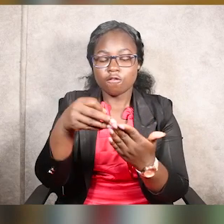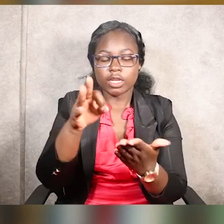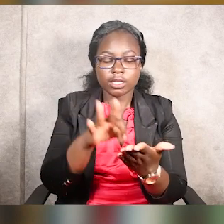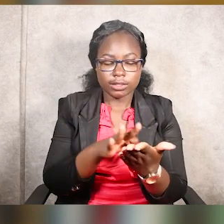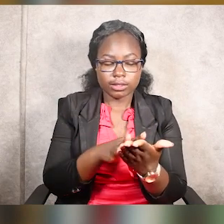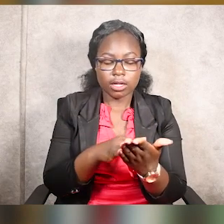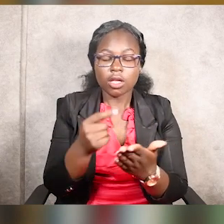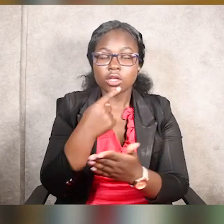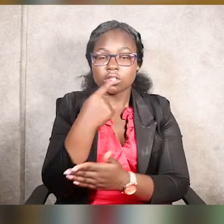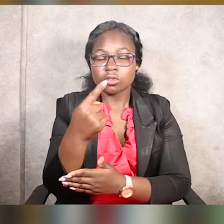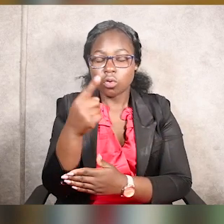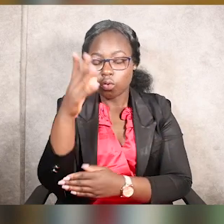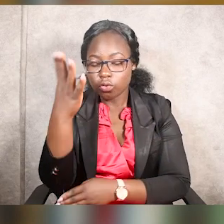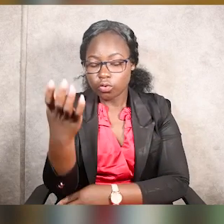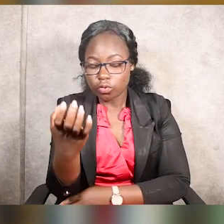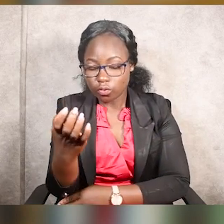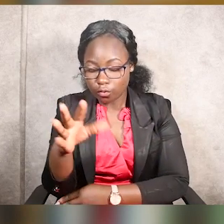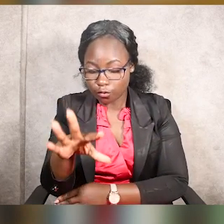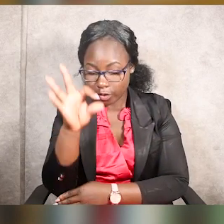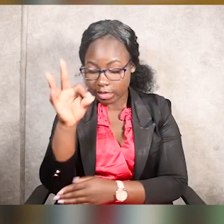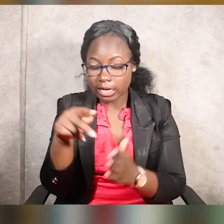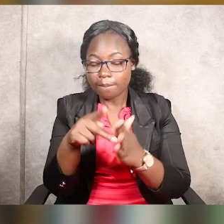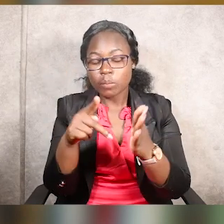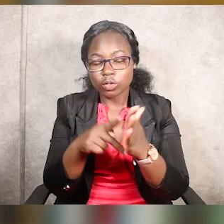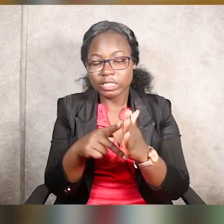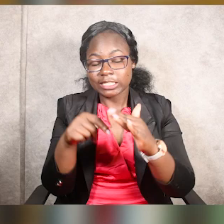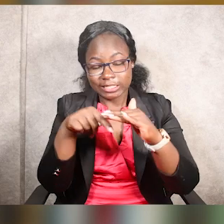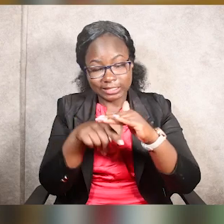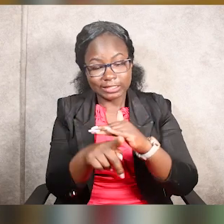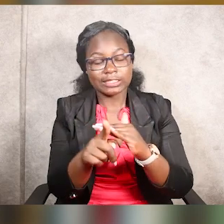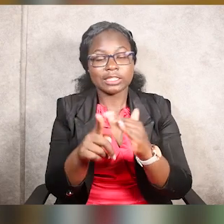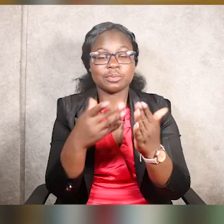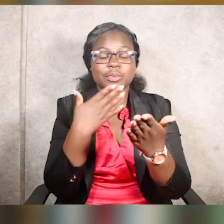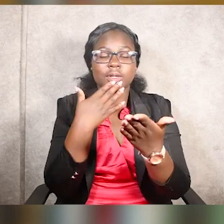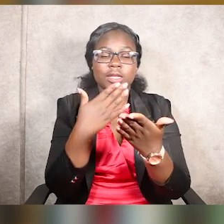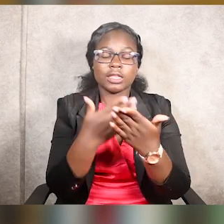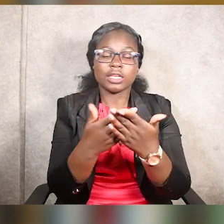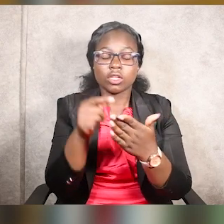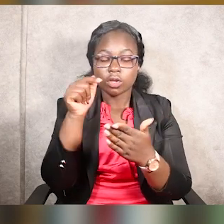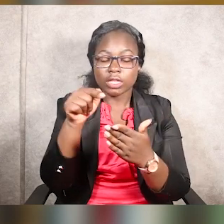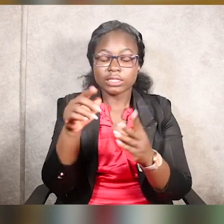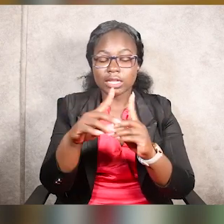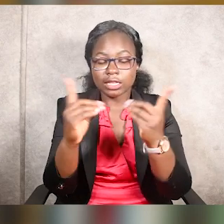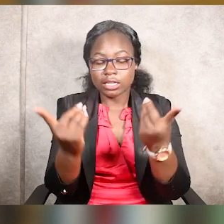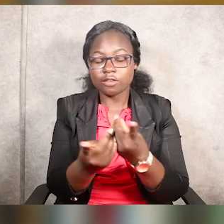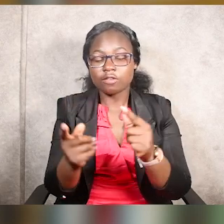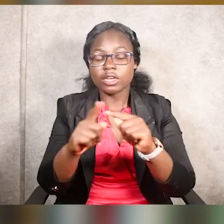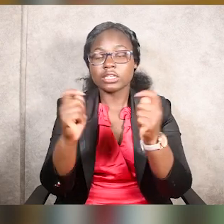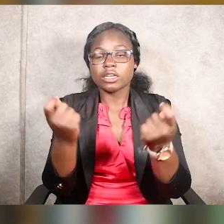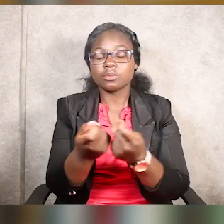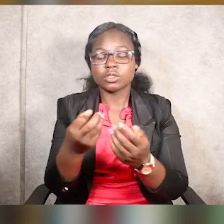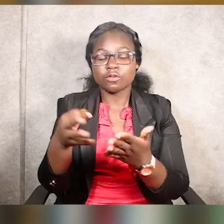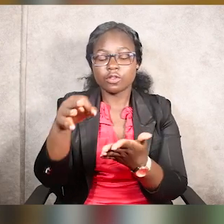financing. So you find that a project has already been done. Thank you. Those are the different types of finances.